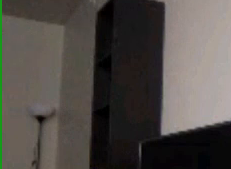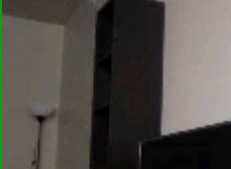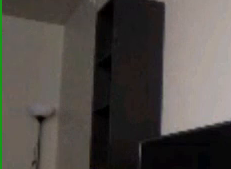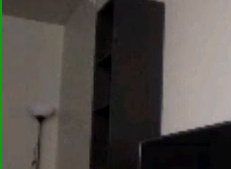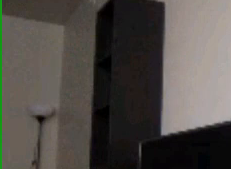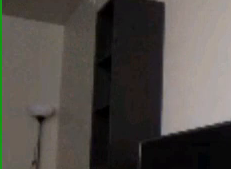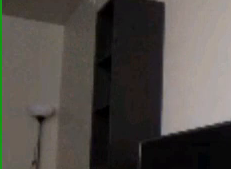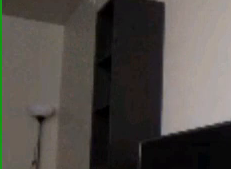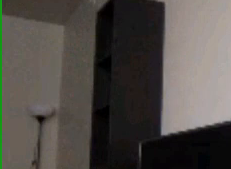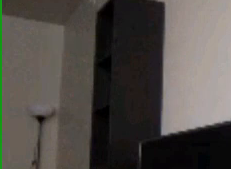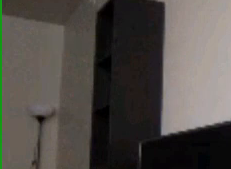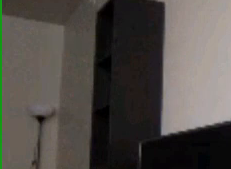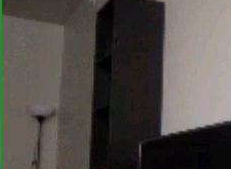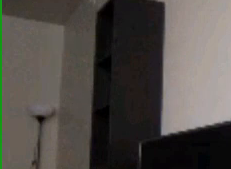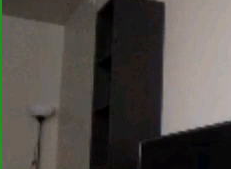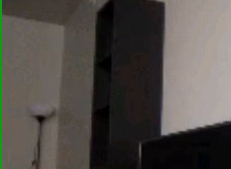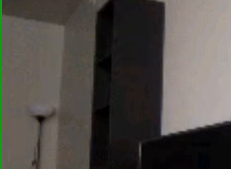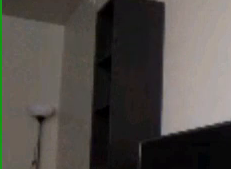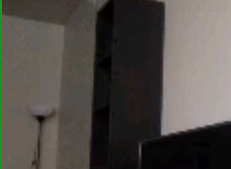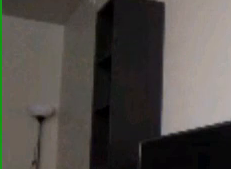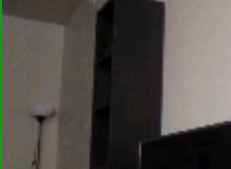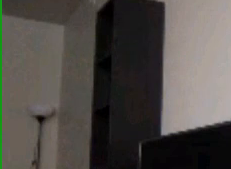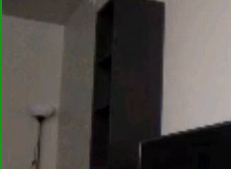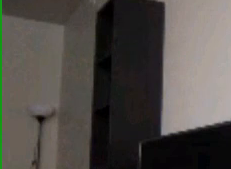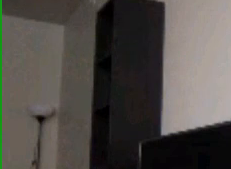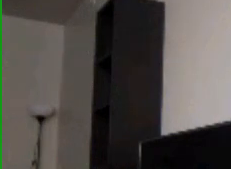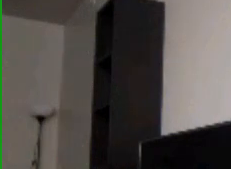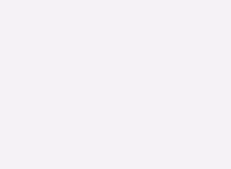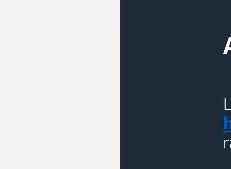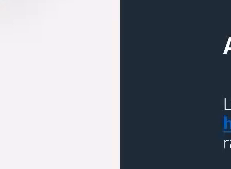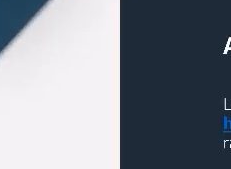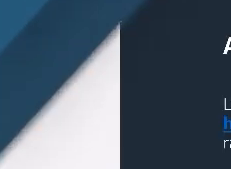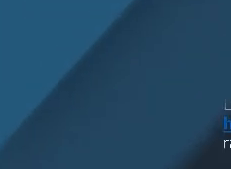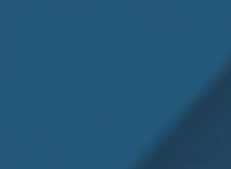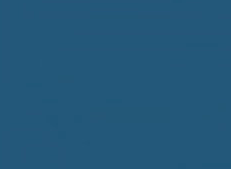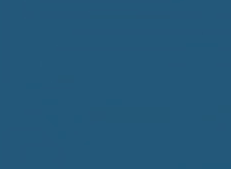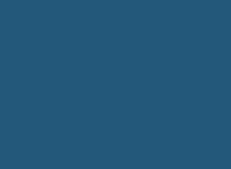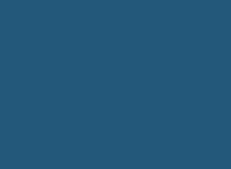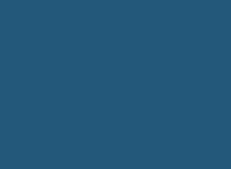Thanks so much. Yeah. Thank you so much, Craig. Thank you everyone for joining. Have a nice day.